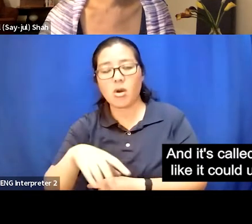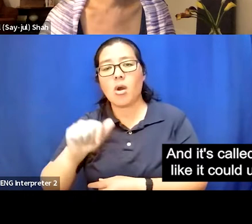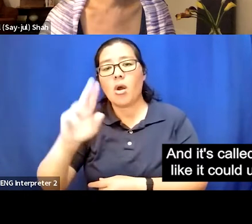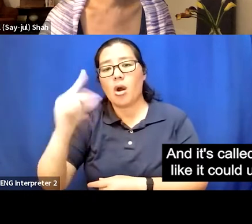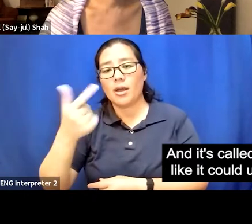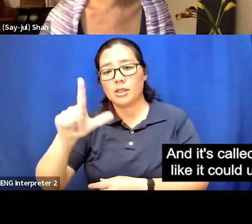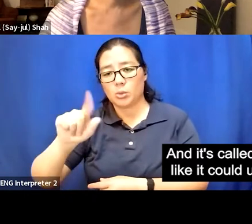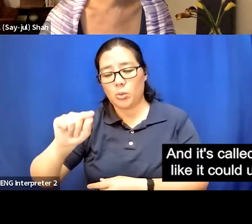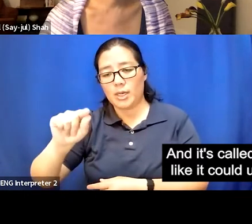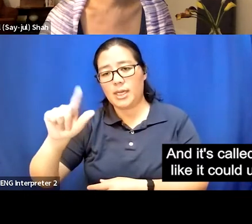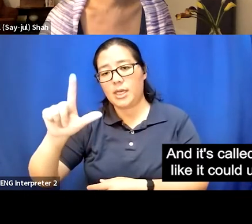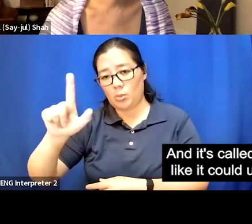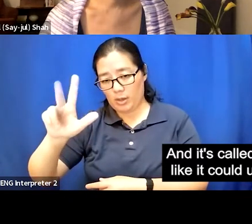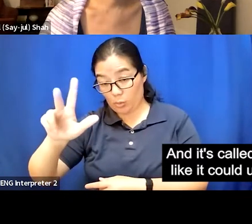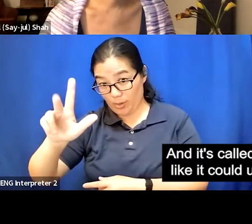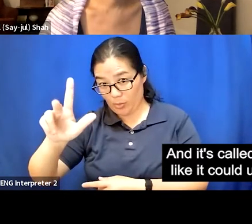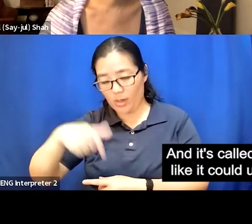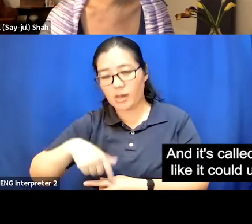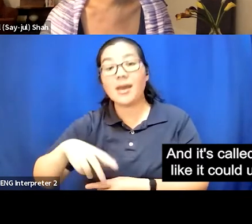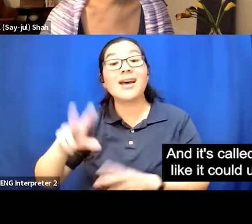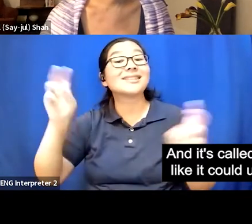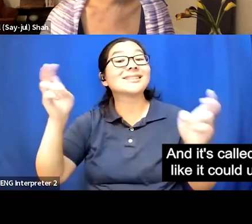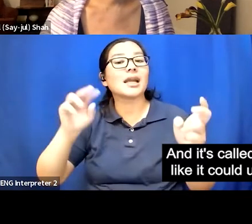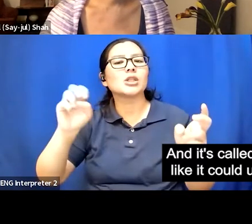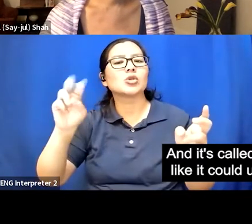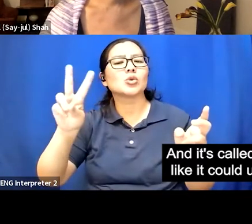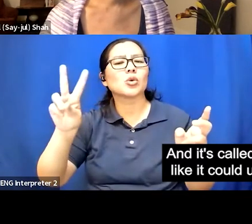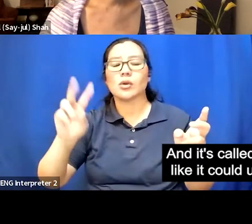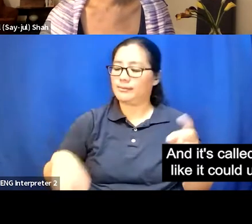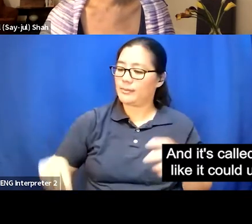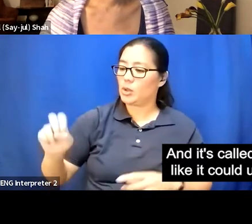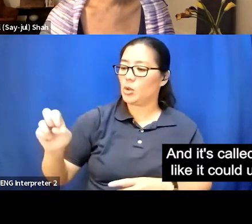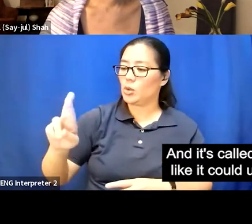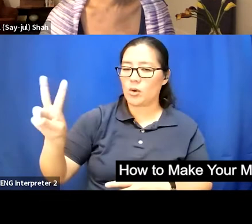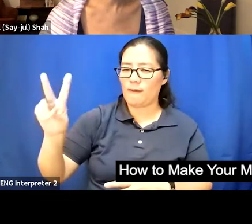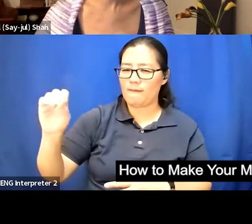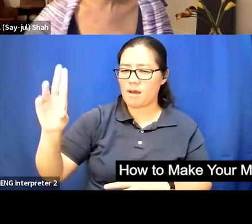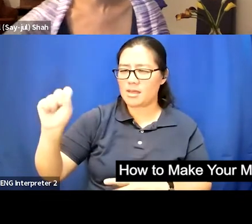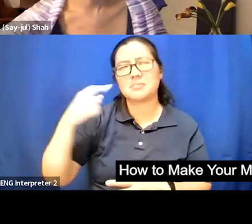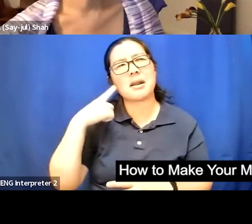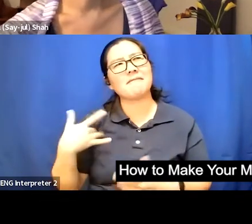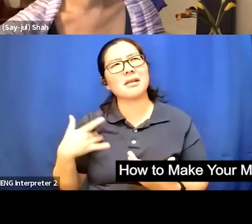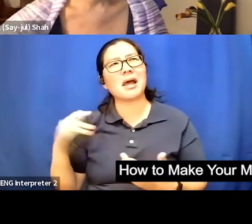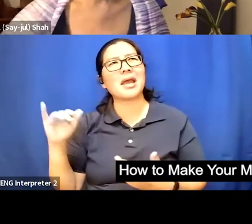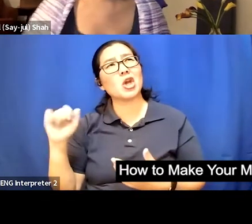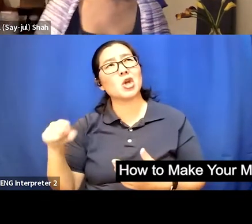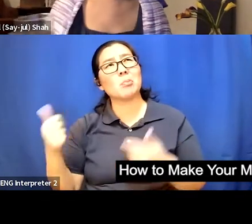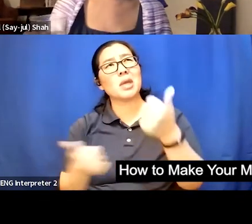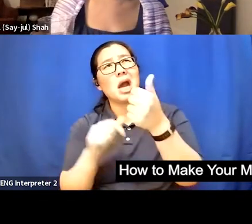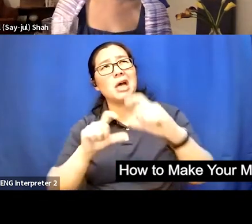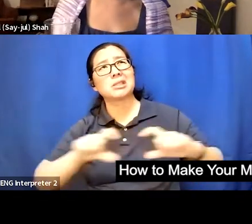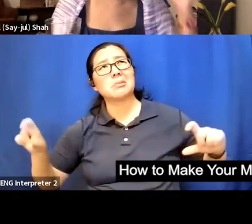And it's called Nervous, but I feel like it could unofficially be titled How to Make Your Mother Cry,